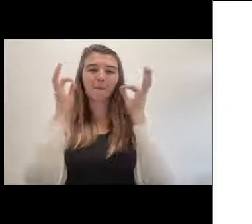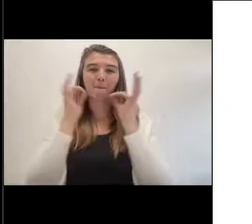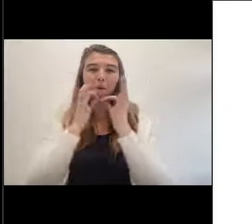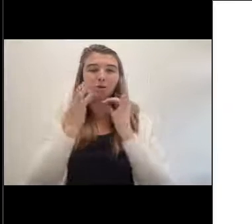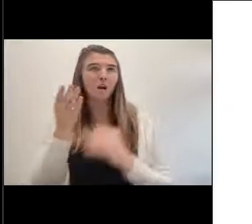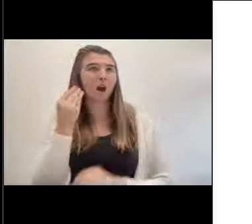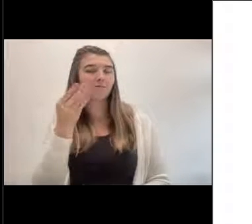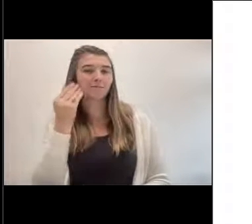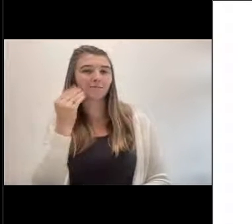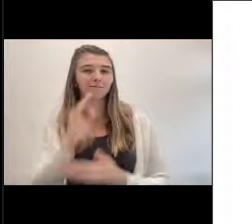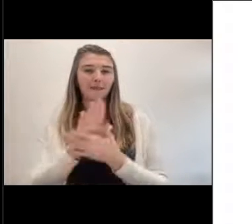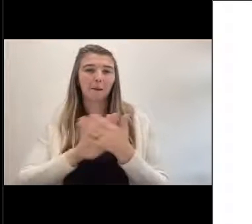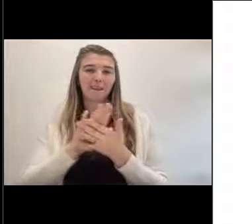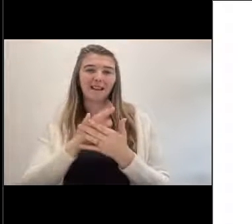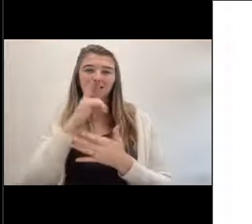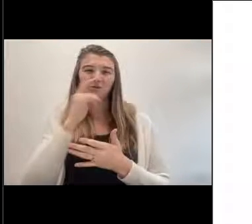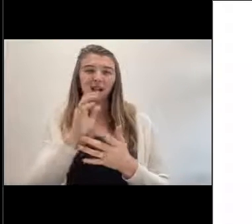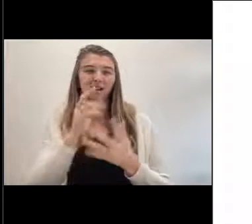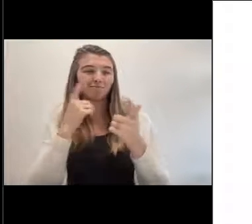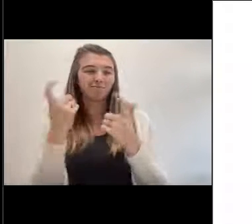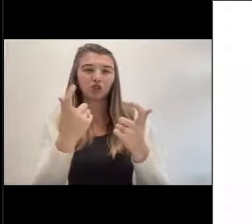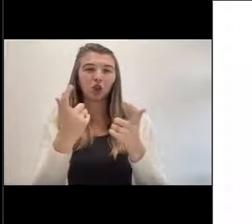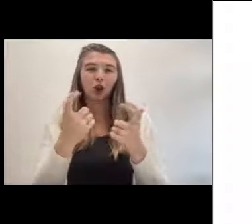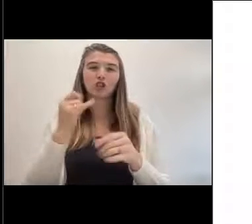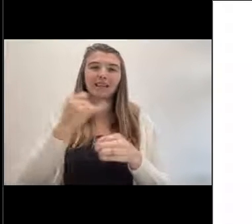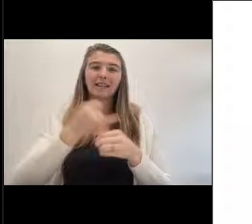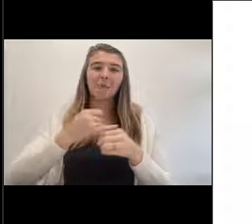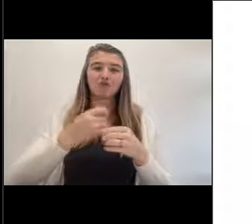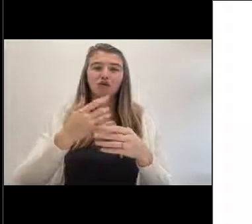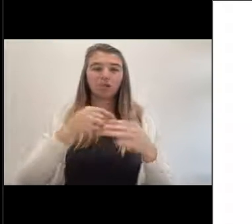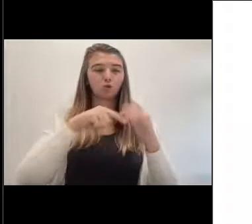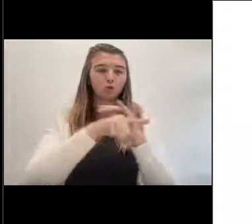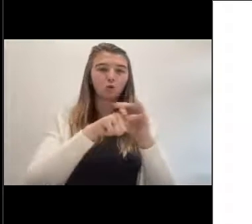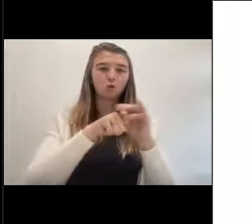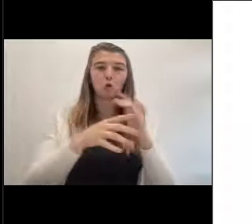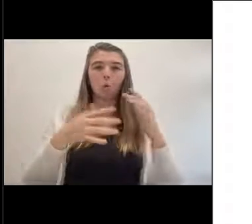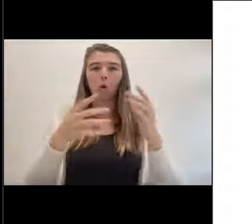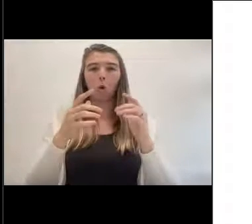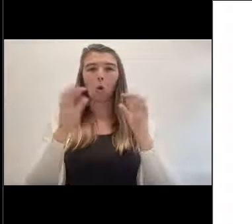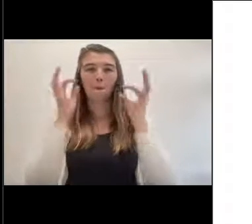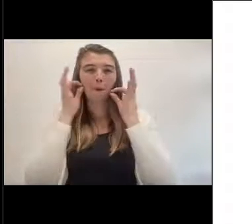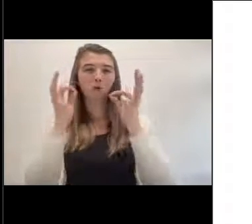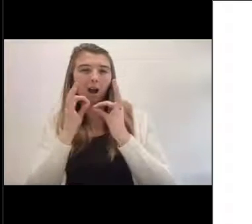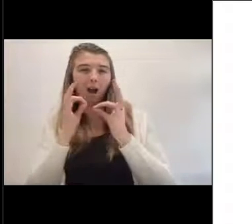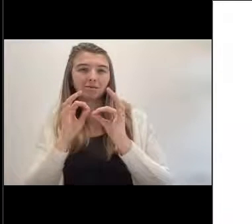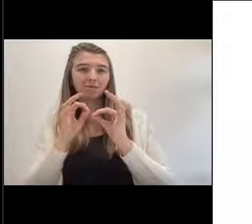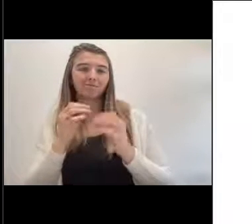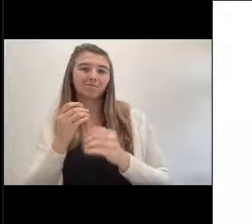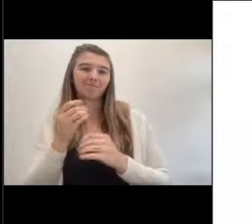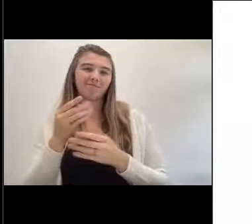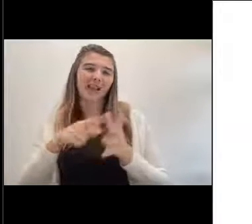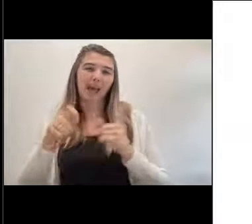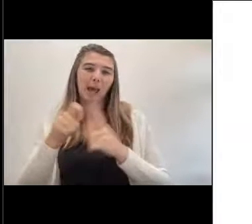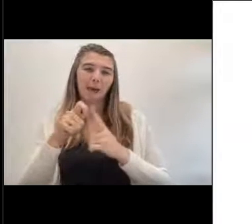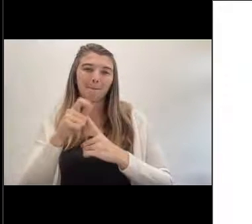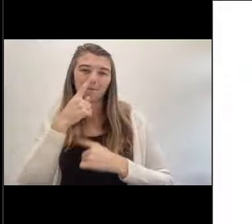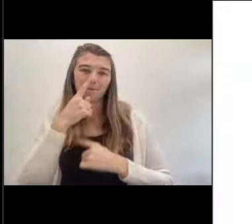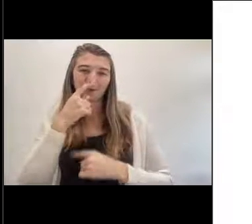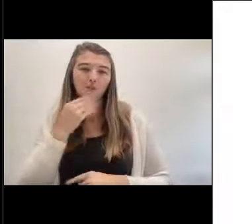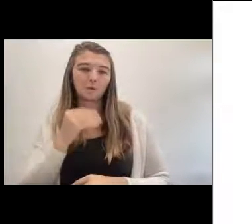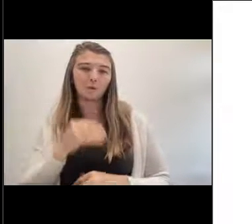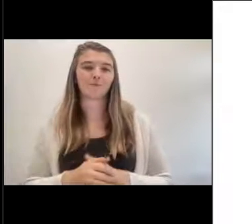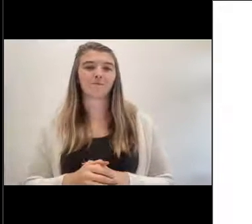on YouTube or your podcast app, you should be able to find that. The Microbiology Society's recent project, A Sustainable Future,